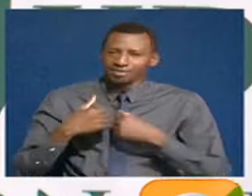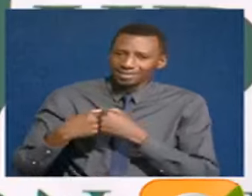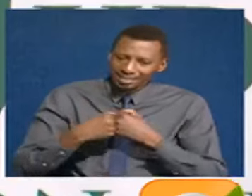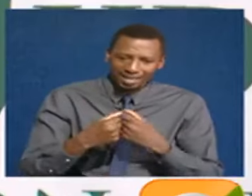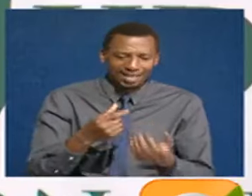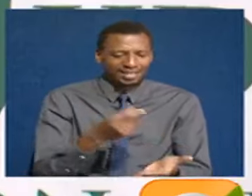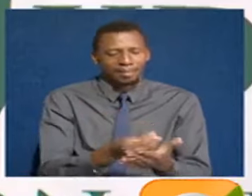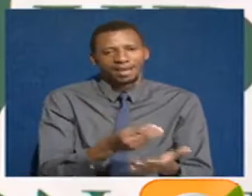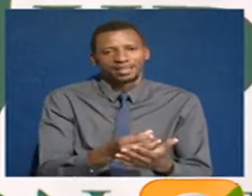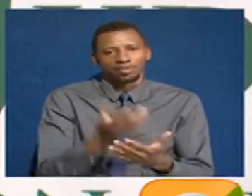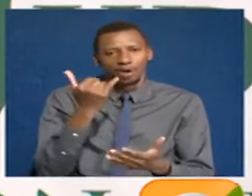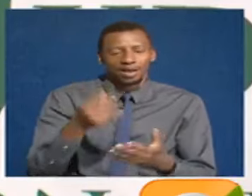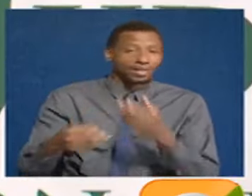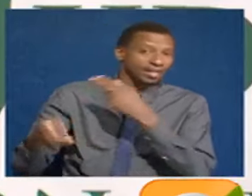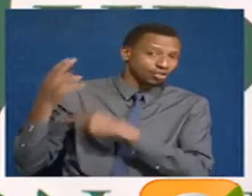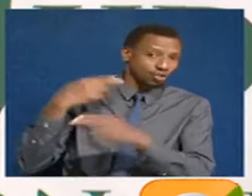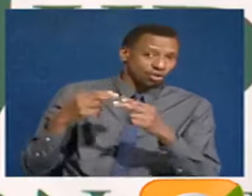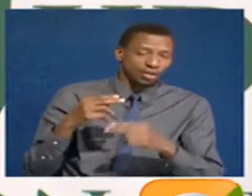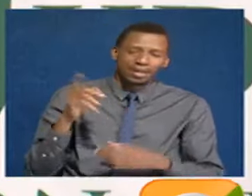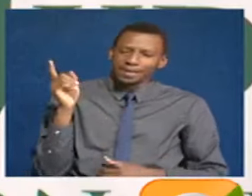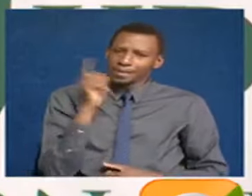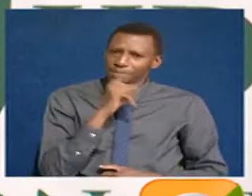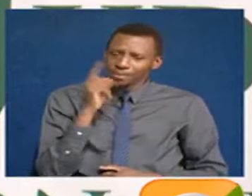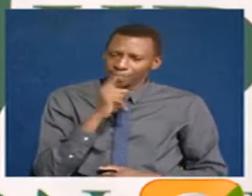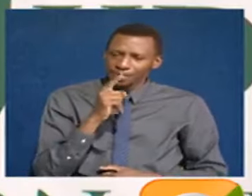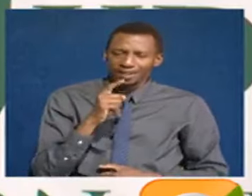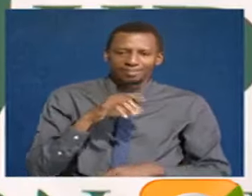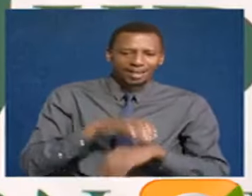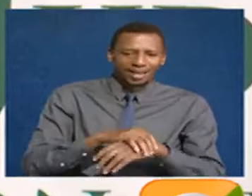owing to historic, chronic underfunding of the justice sector.